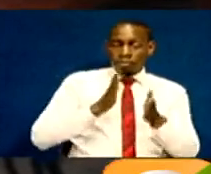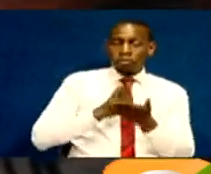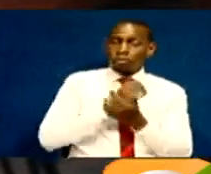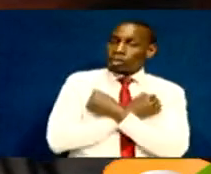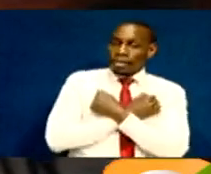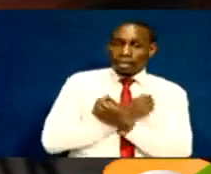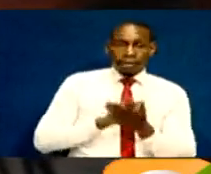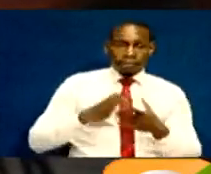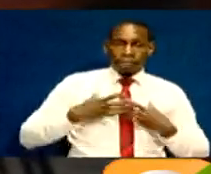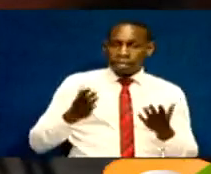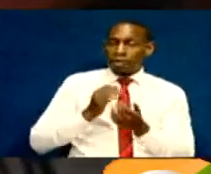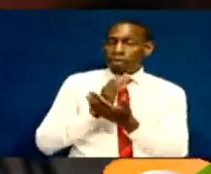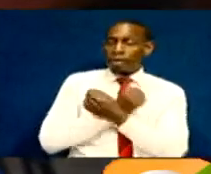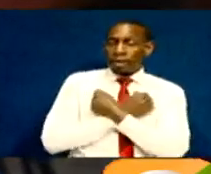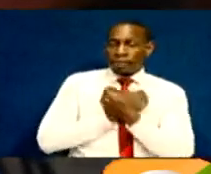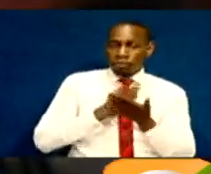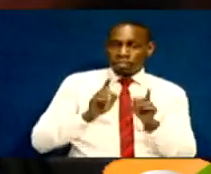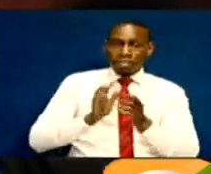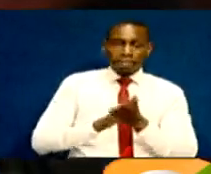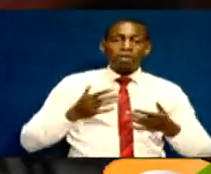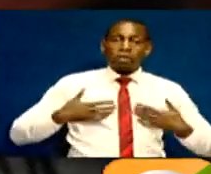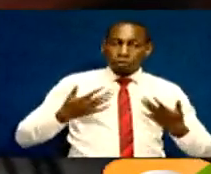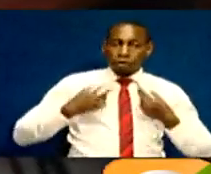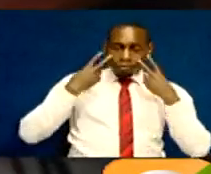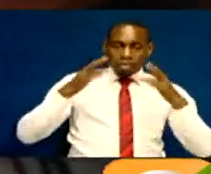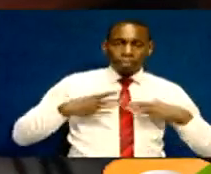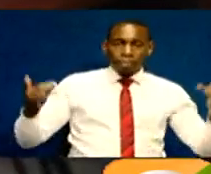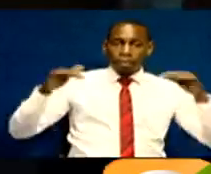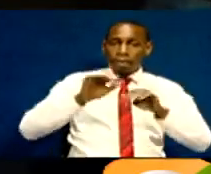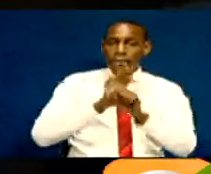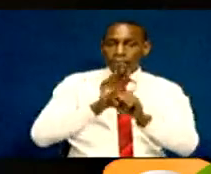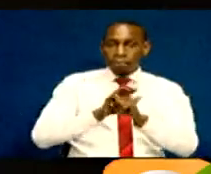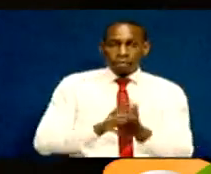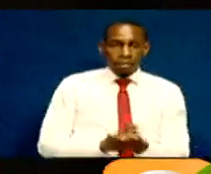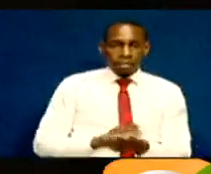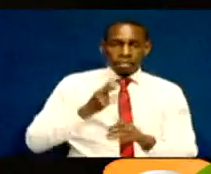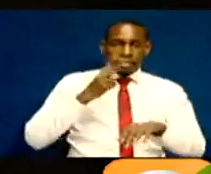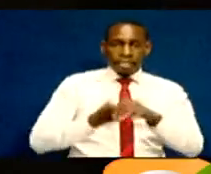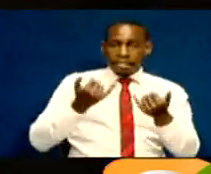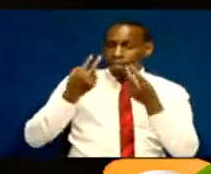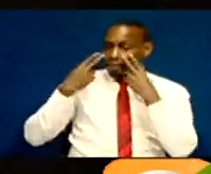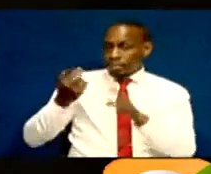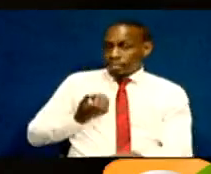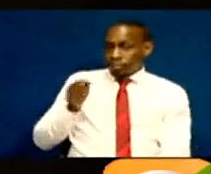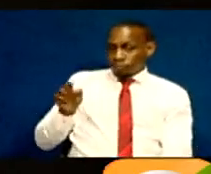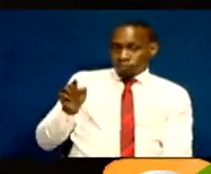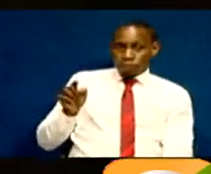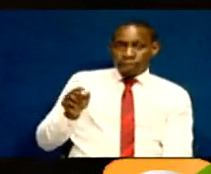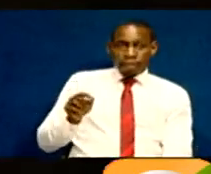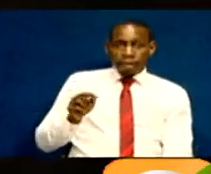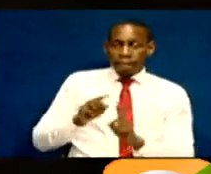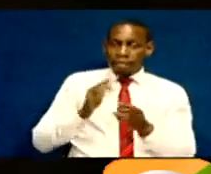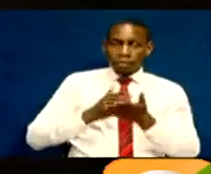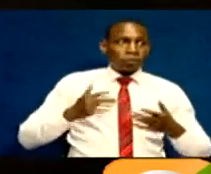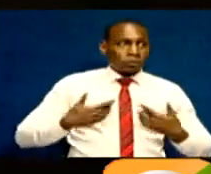tunampenda sana. Mashabiki wetu wanampenda sana. Na tumefurahi kuona watu wamekuja kwa wingi. This is the second time I'm seeing her. Yeah, but I'm